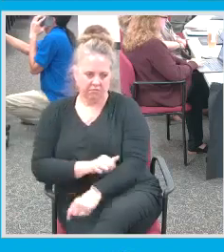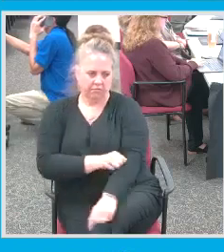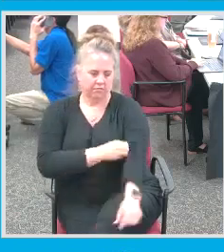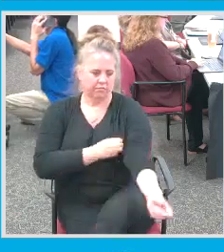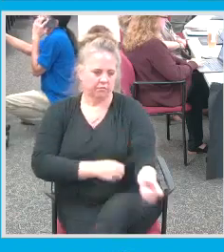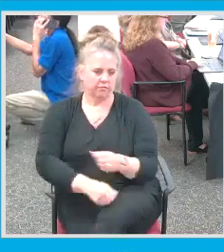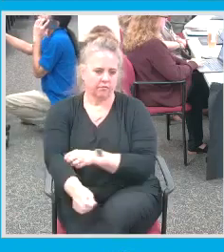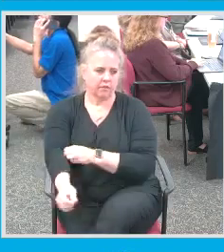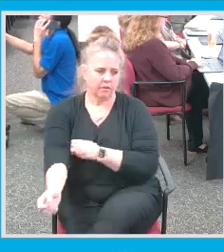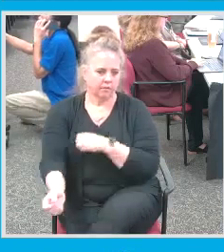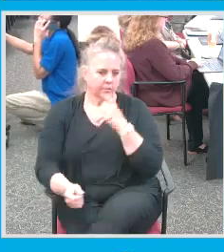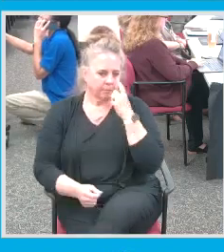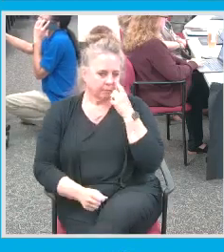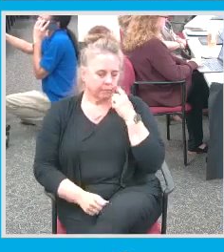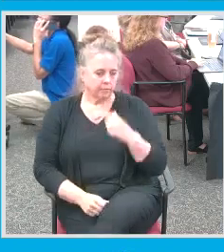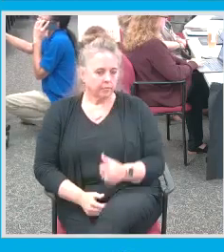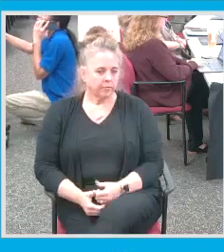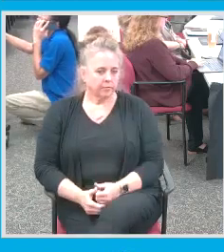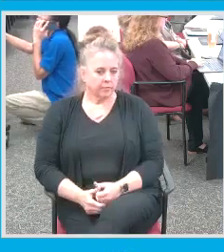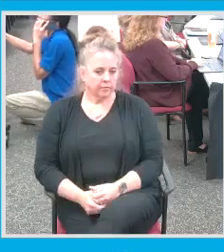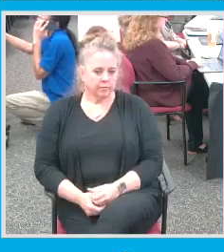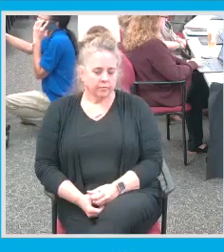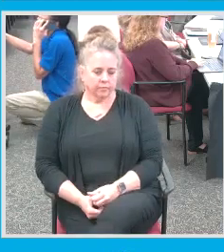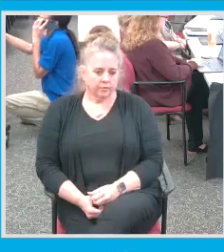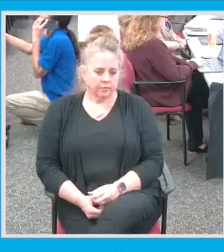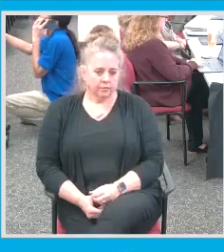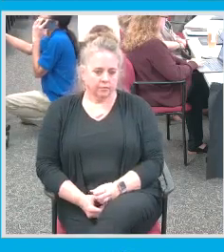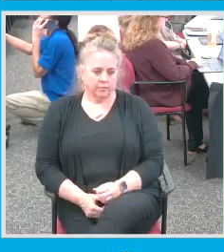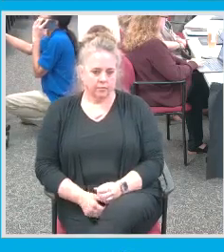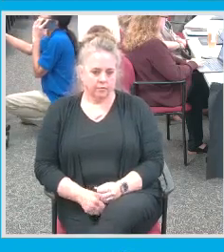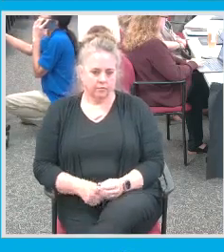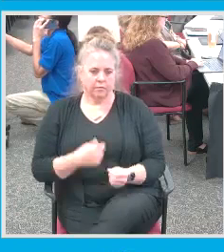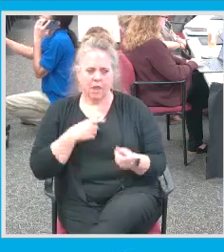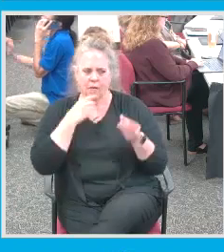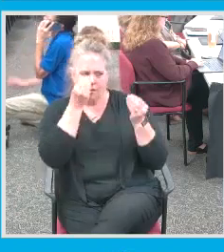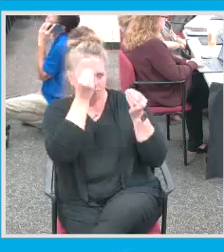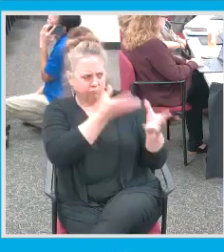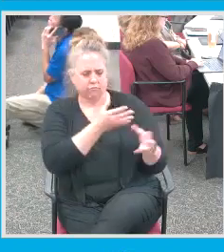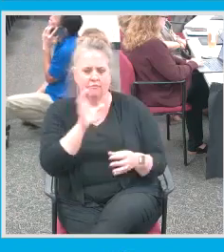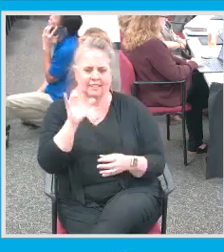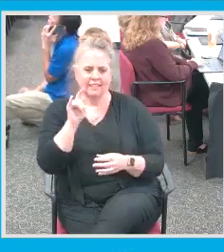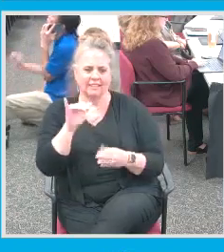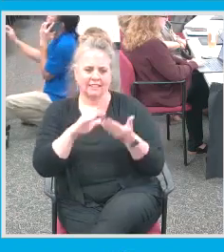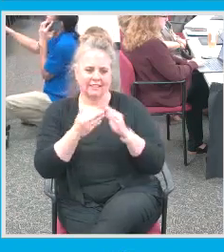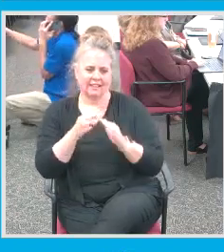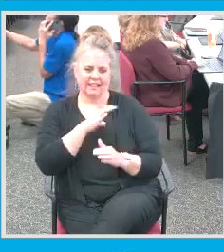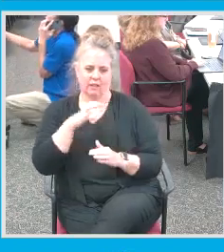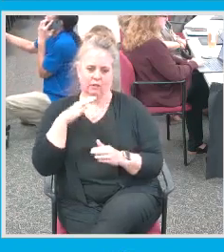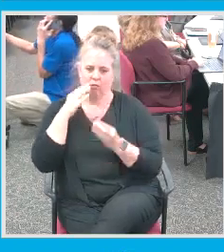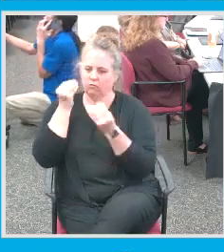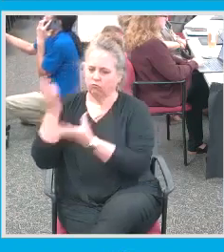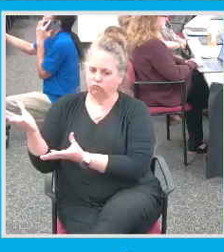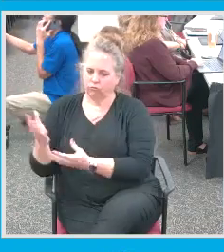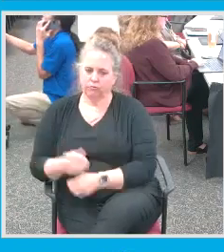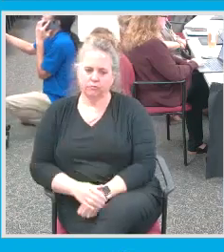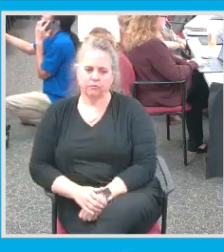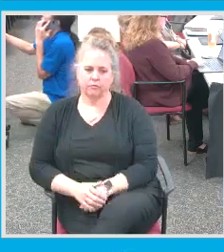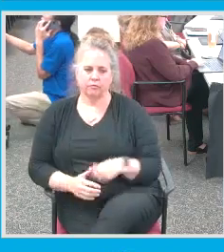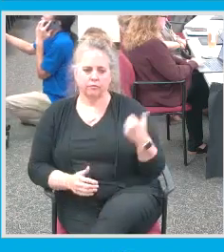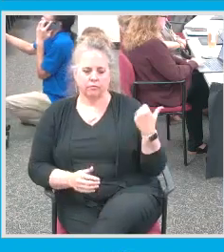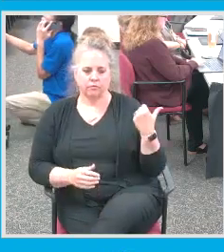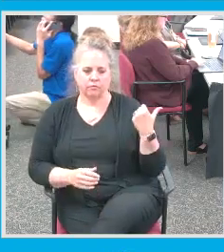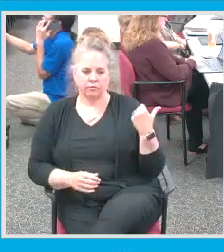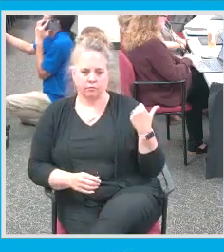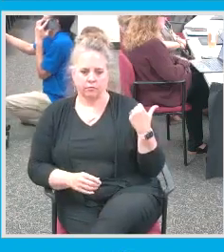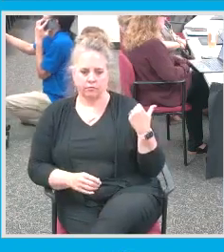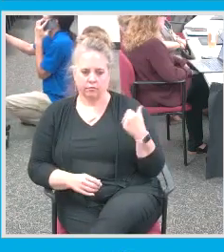That's very interesting. I'll pass that on at City Council. Thank you. Thanks a lot. And Mr. Donaldson, I also wanted to add too, we have a travel clinic